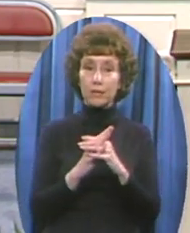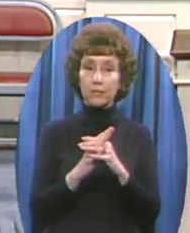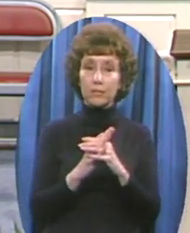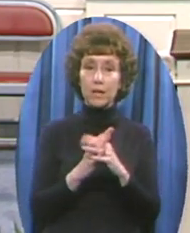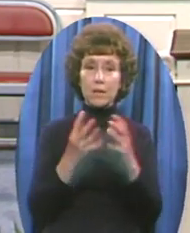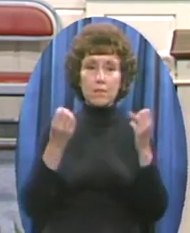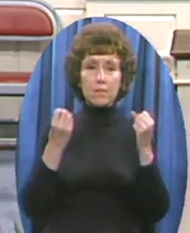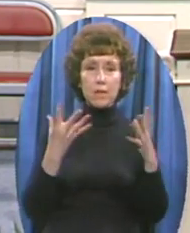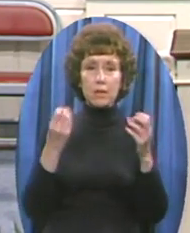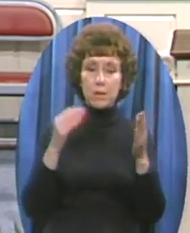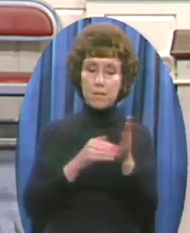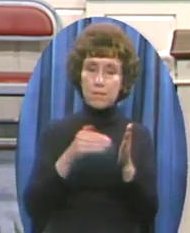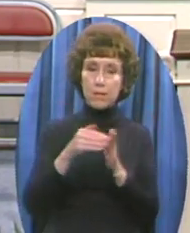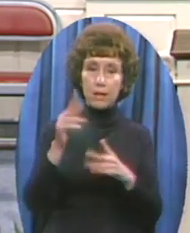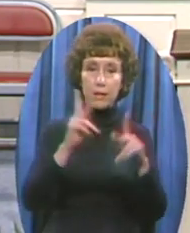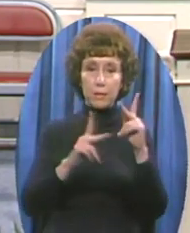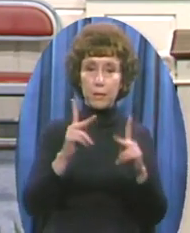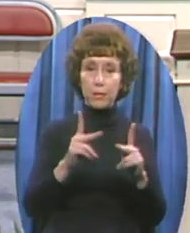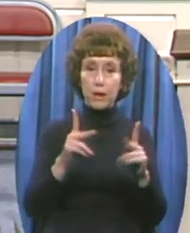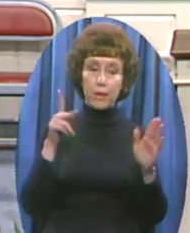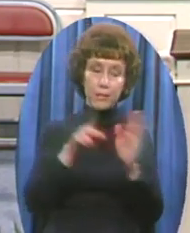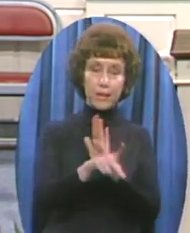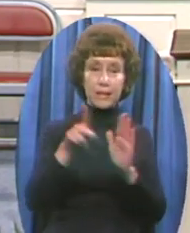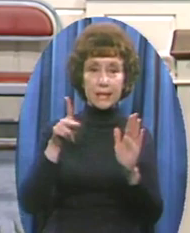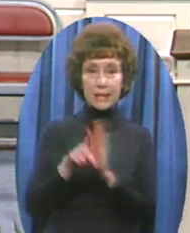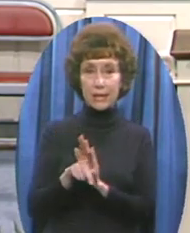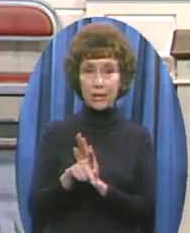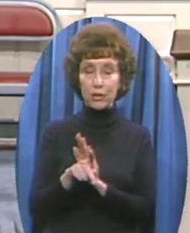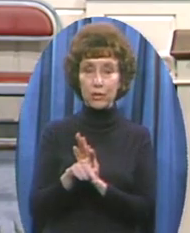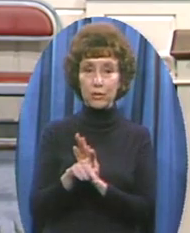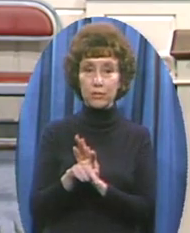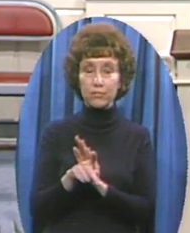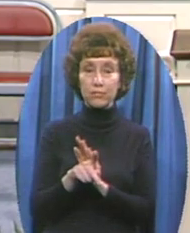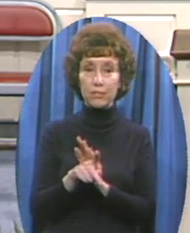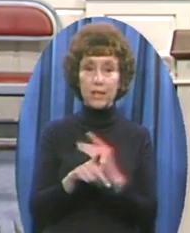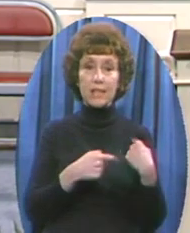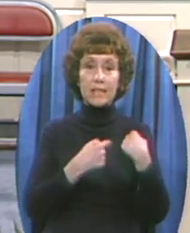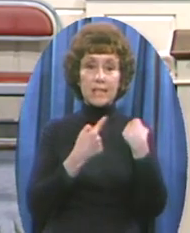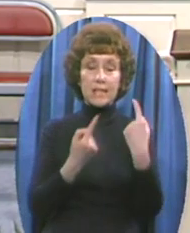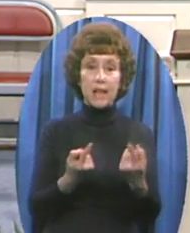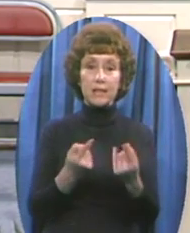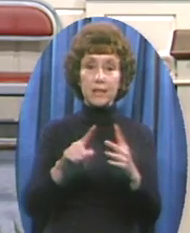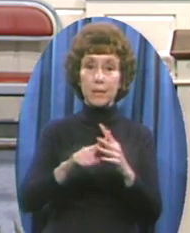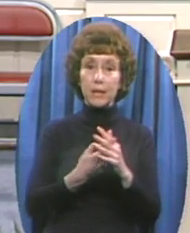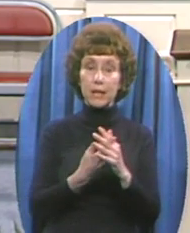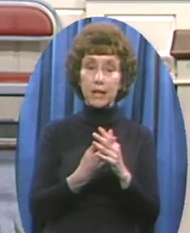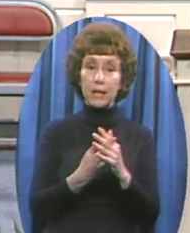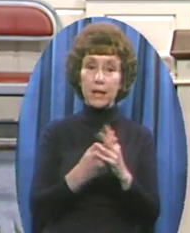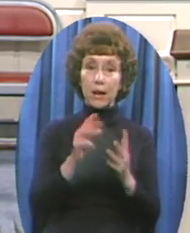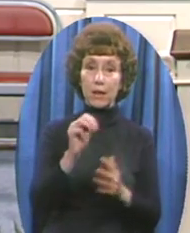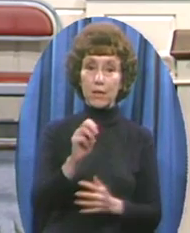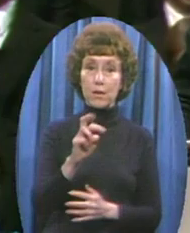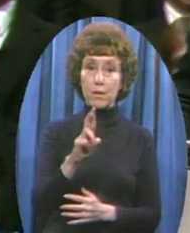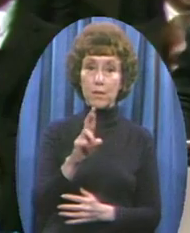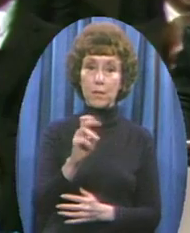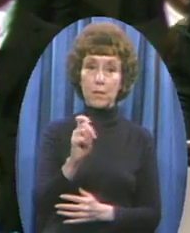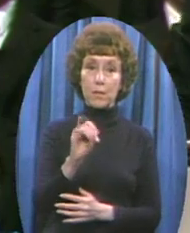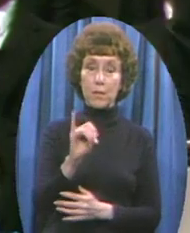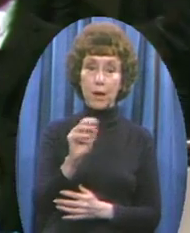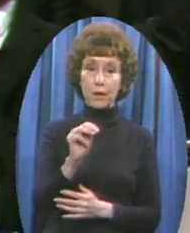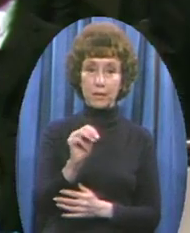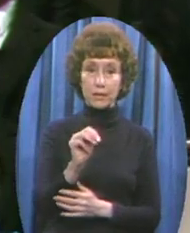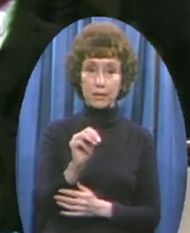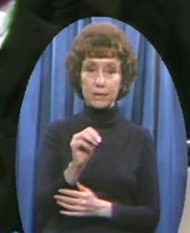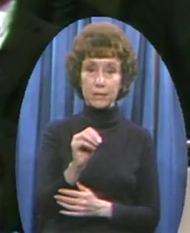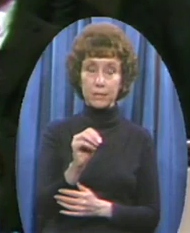the Marxists to accomplish their horrible ends. What is the goal of communism? It's